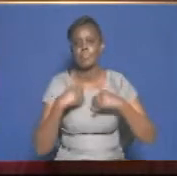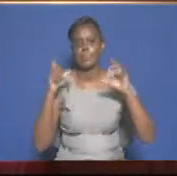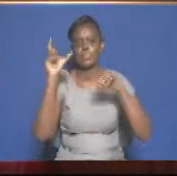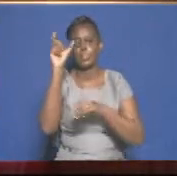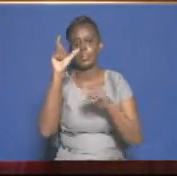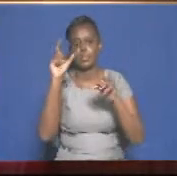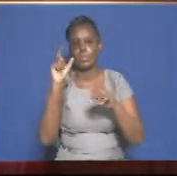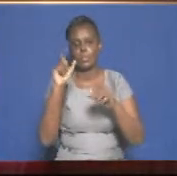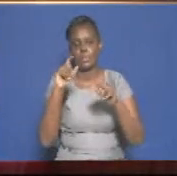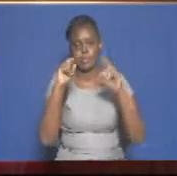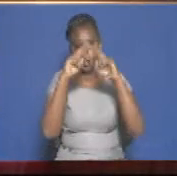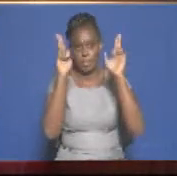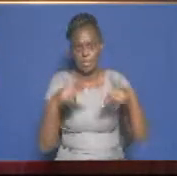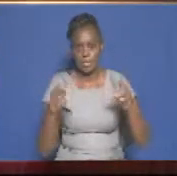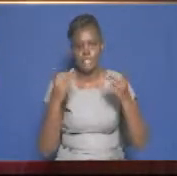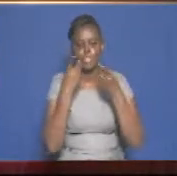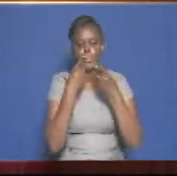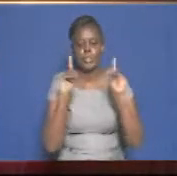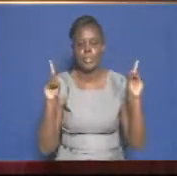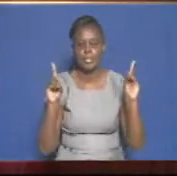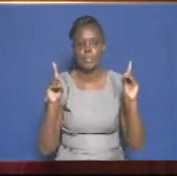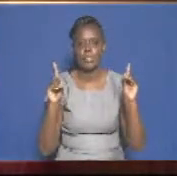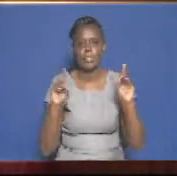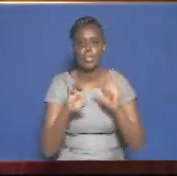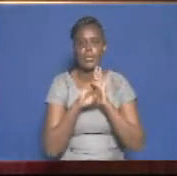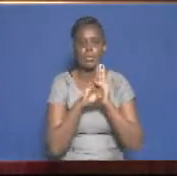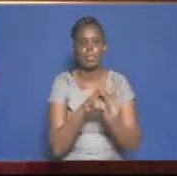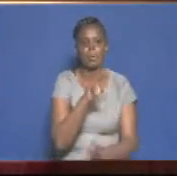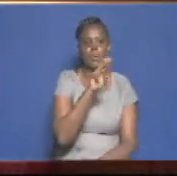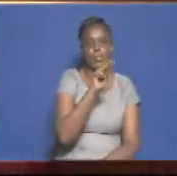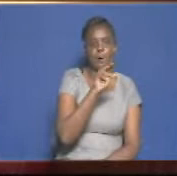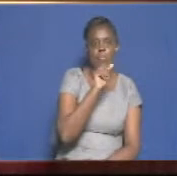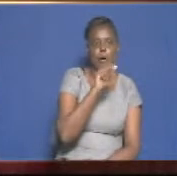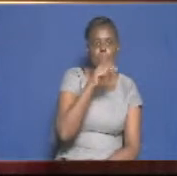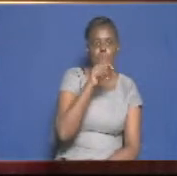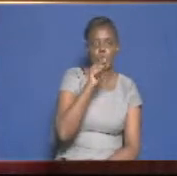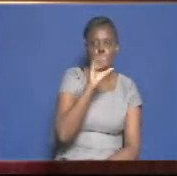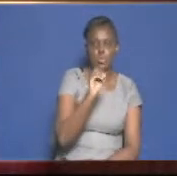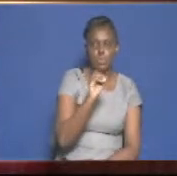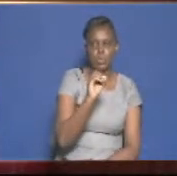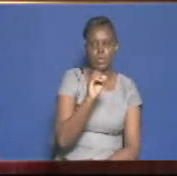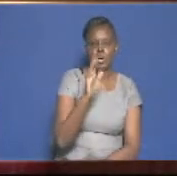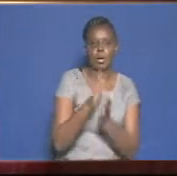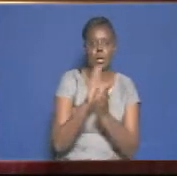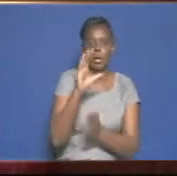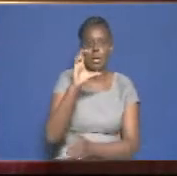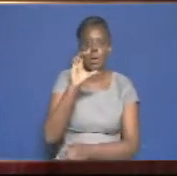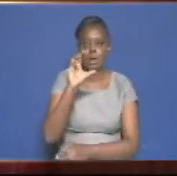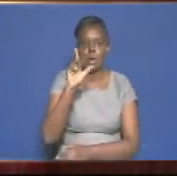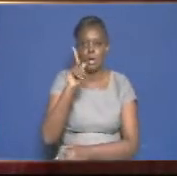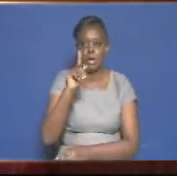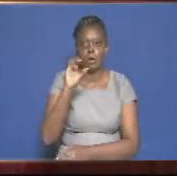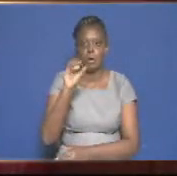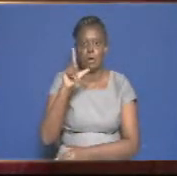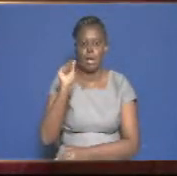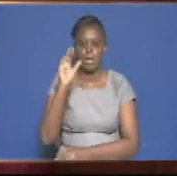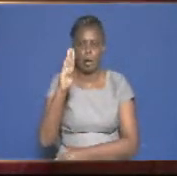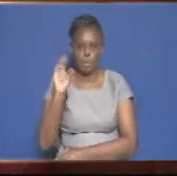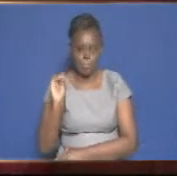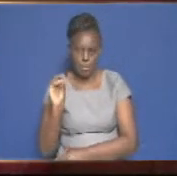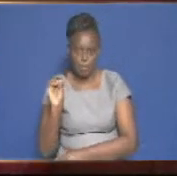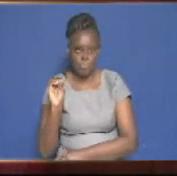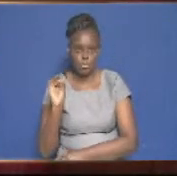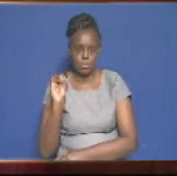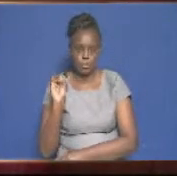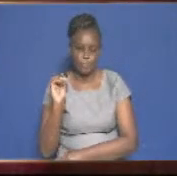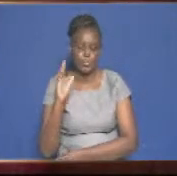international declarations like Maputo and Colabo declarations, Mr. Speaker. And Mr. Speaker, despite the fact